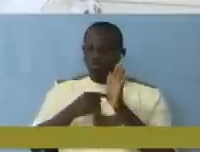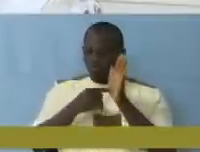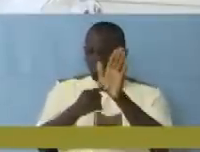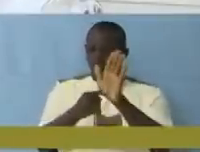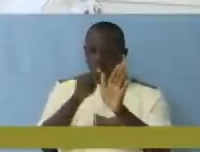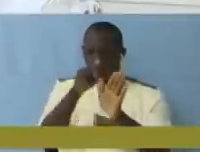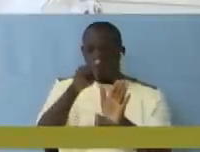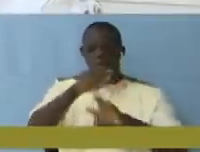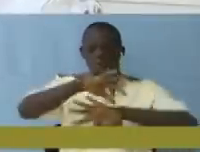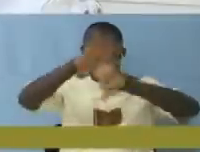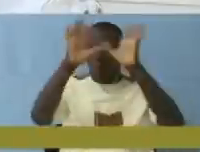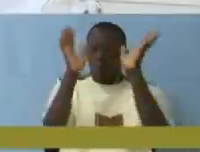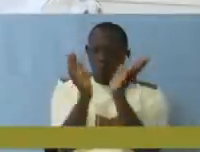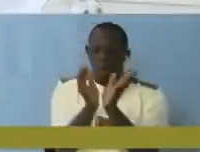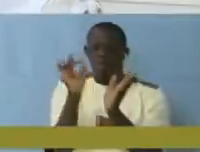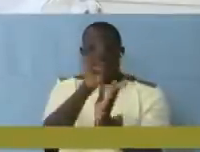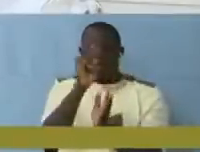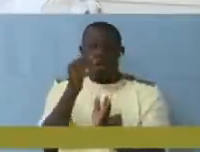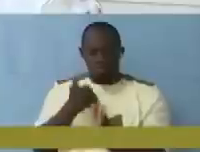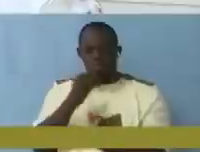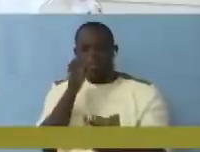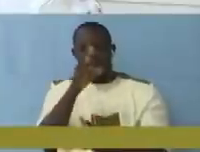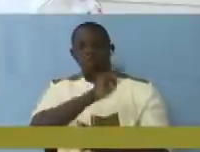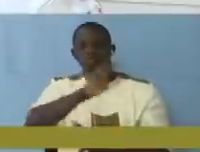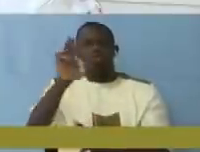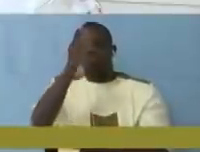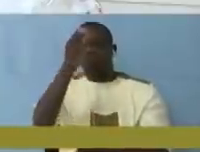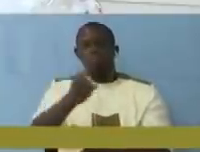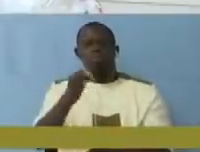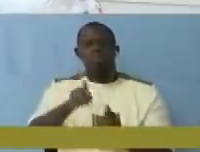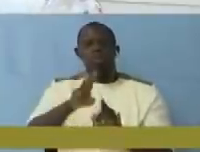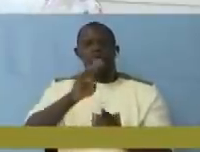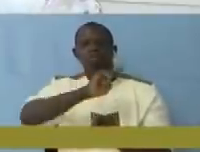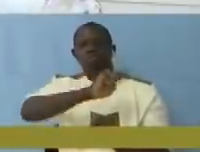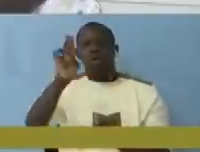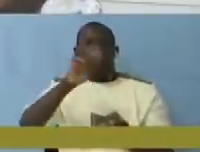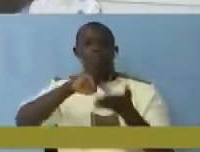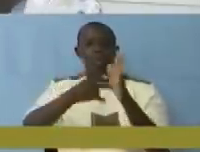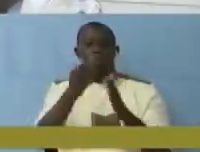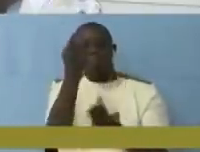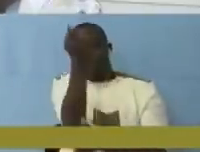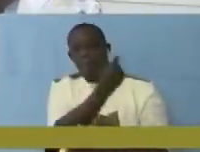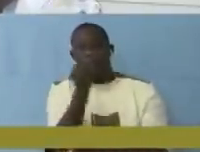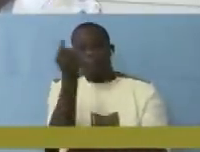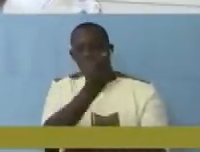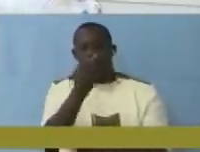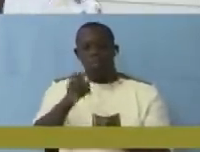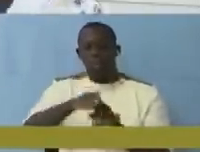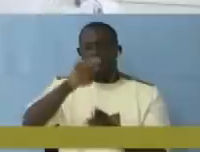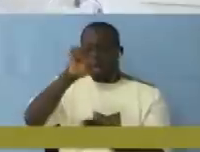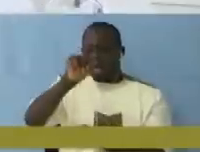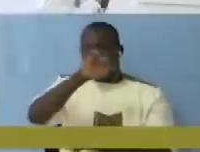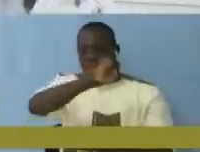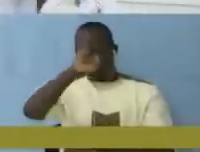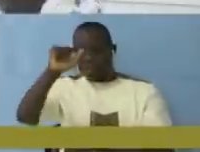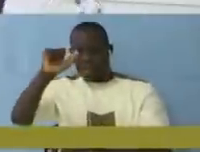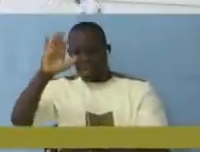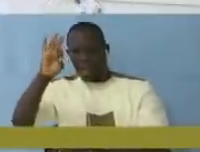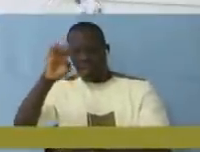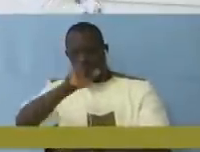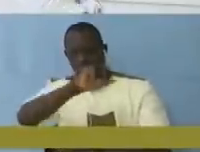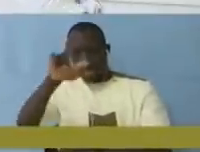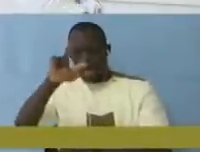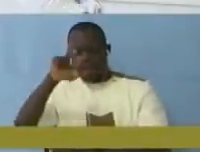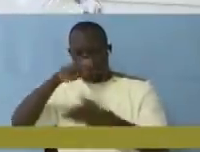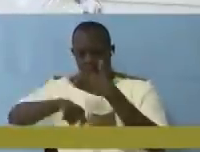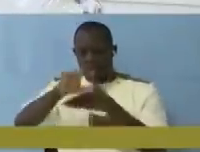true. Doesn't necessarily mean that it's only SFL who is at the TRC. No. And well,